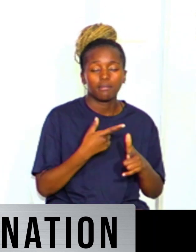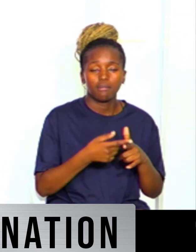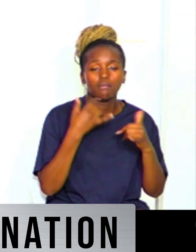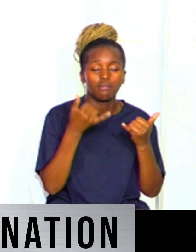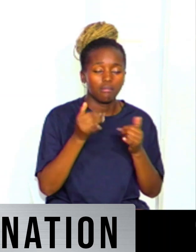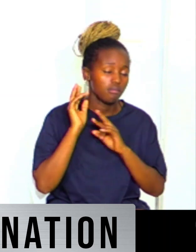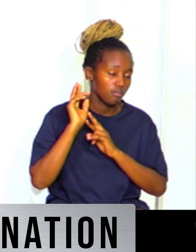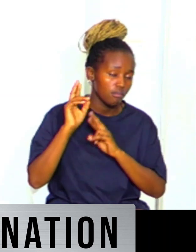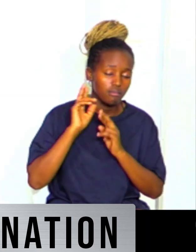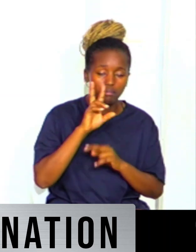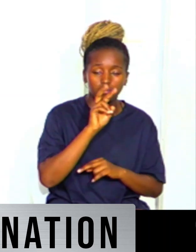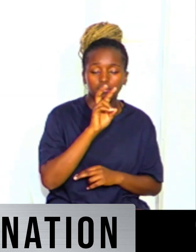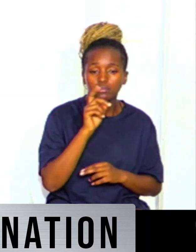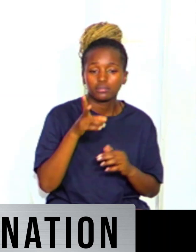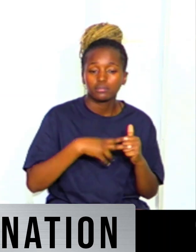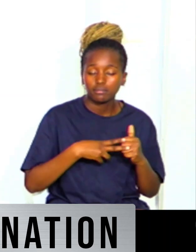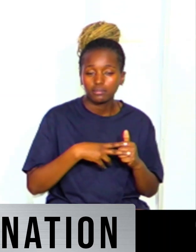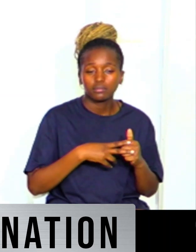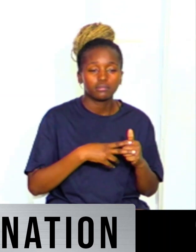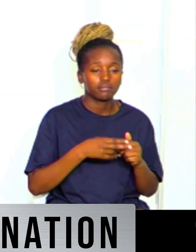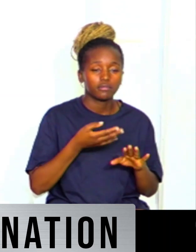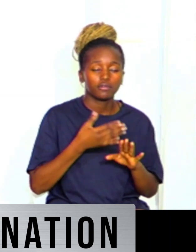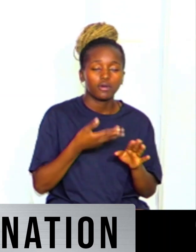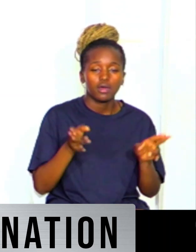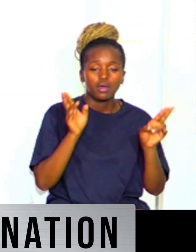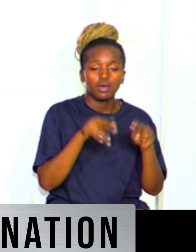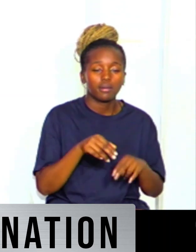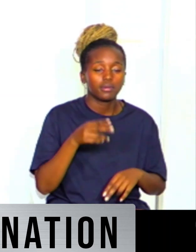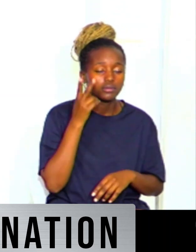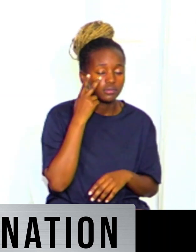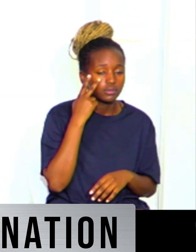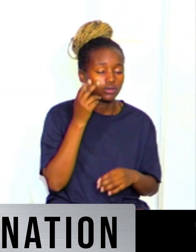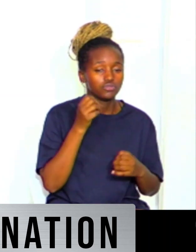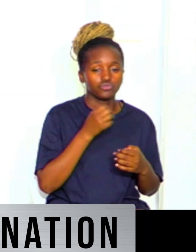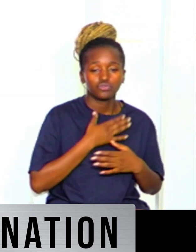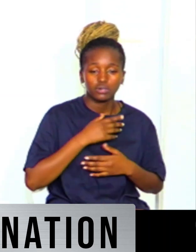come 2027, it's right to be going to be elected.